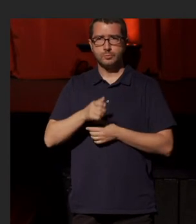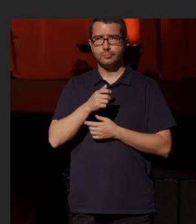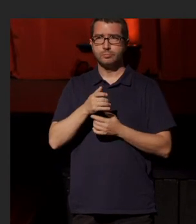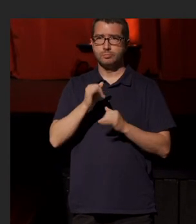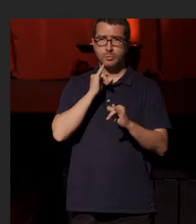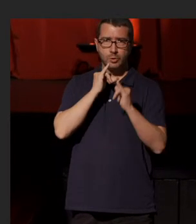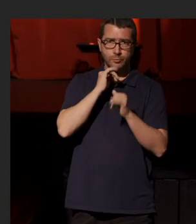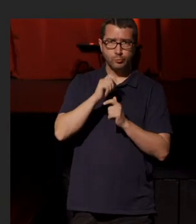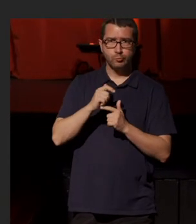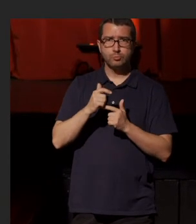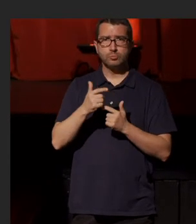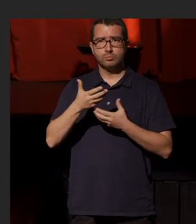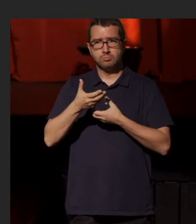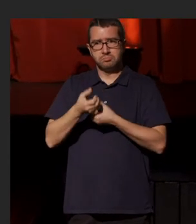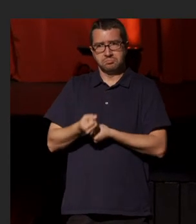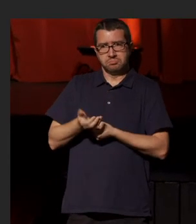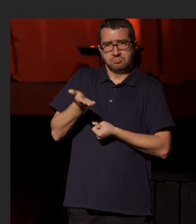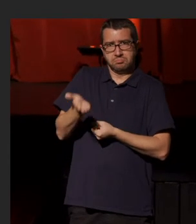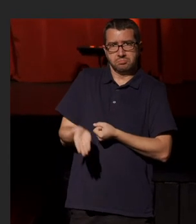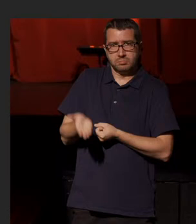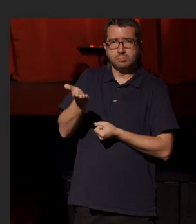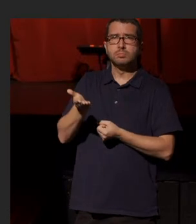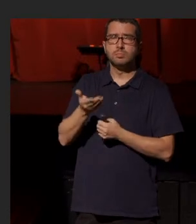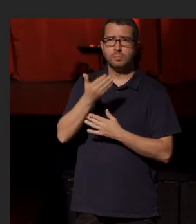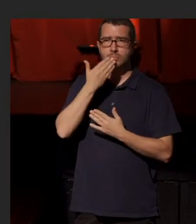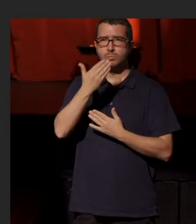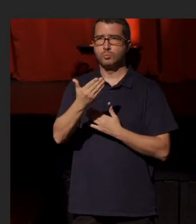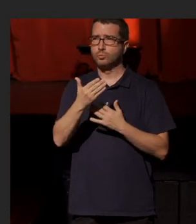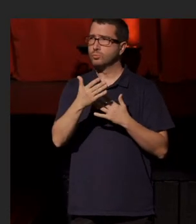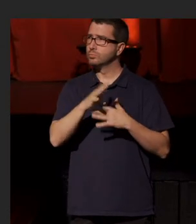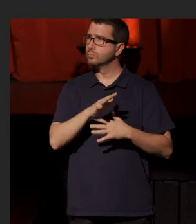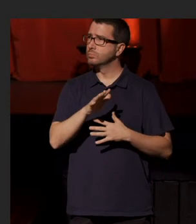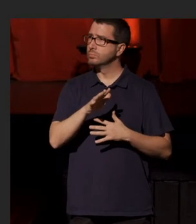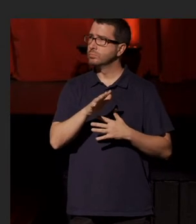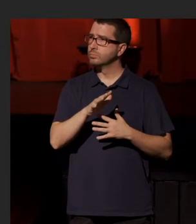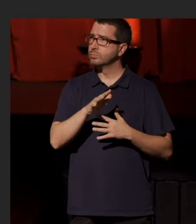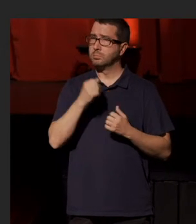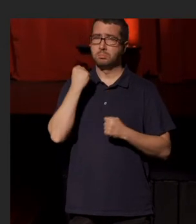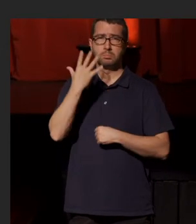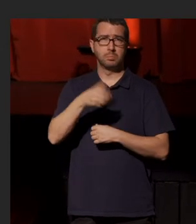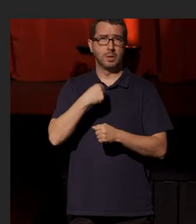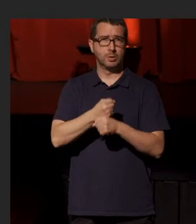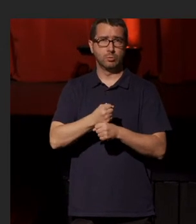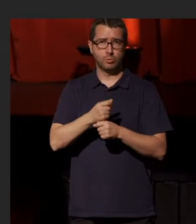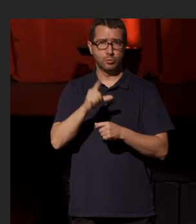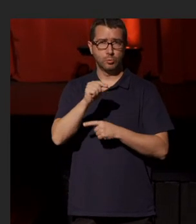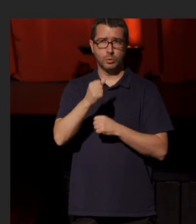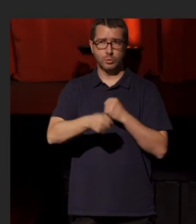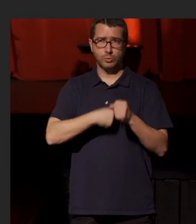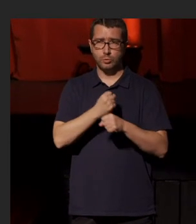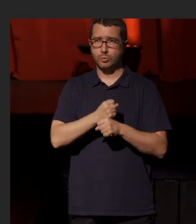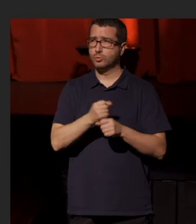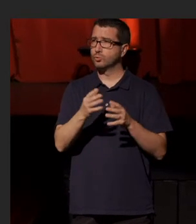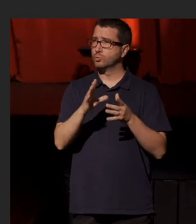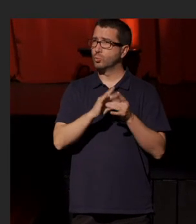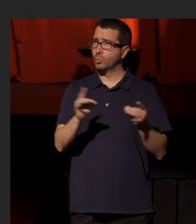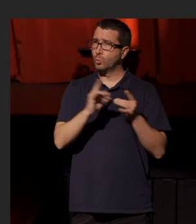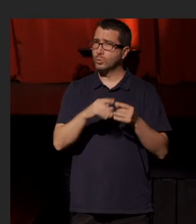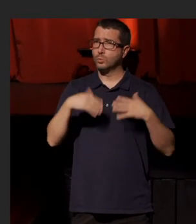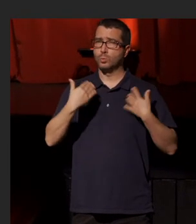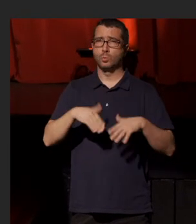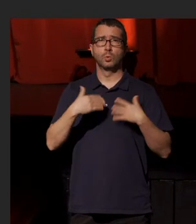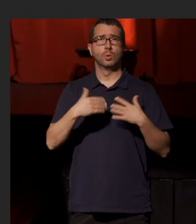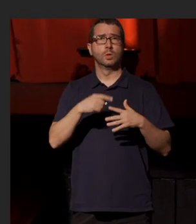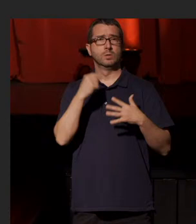interviewer who's covered some of the country's biggest stories throughout her 20-year career. And she began on